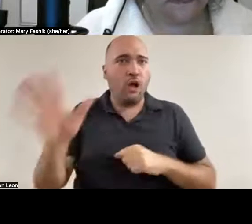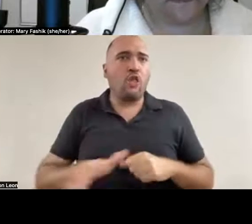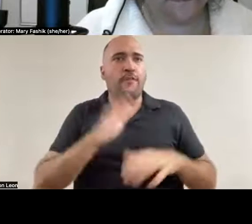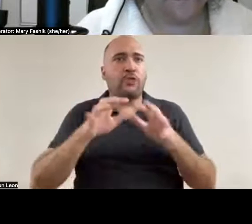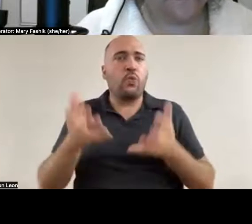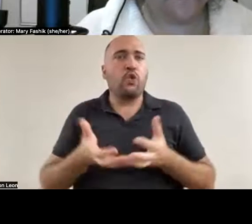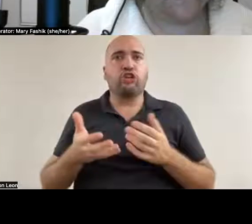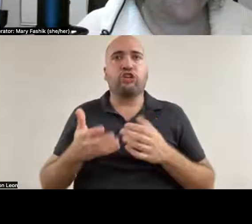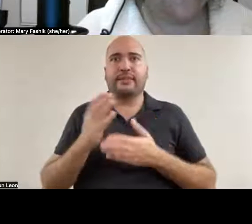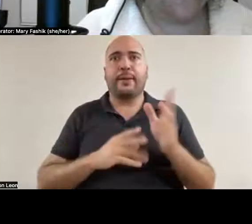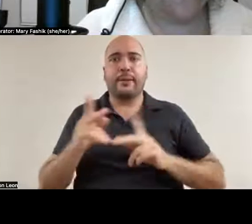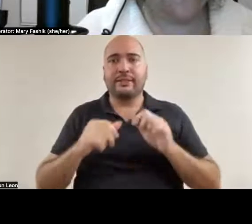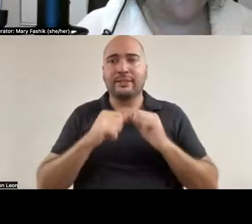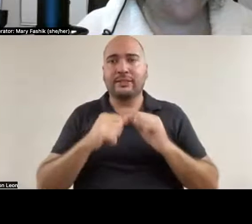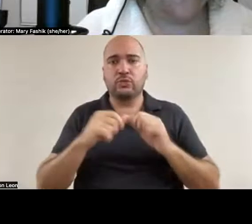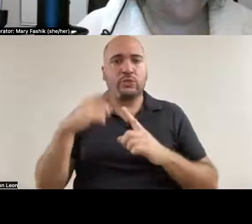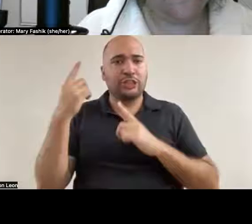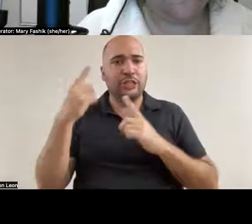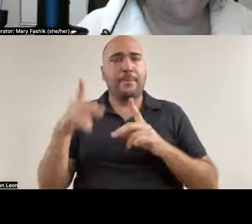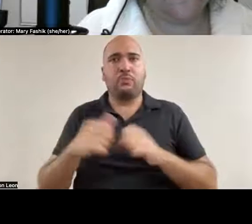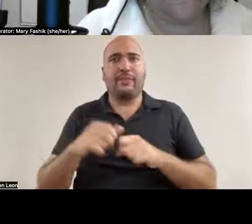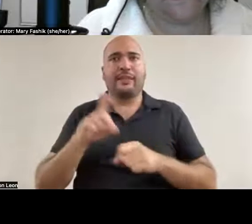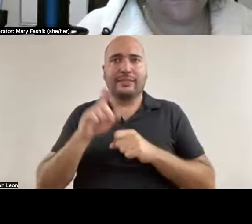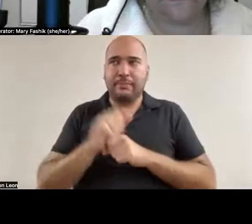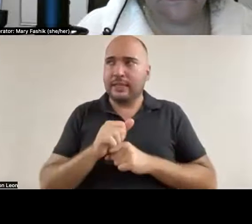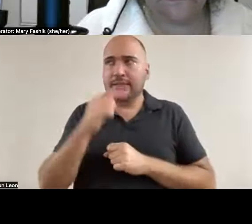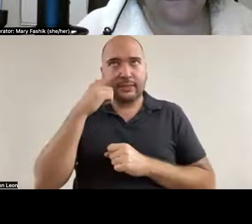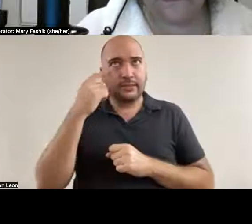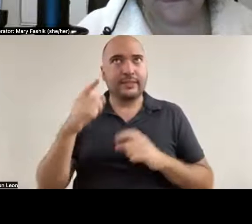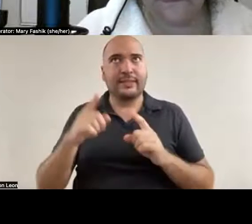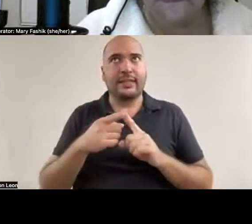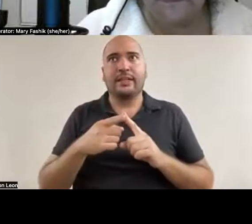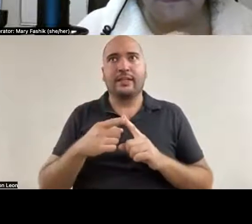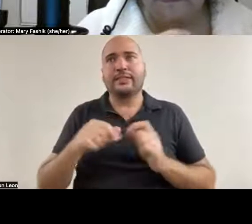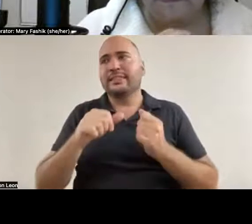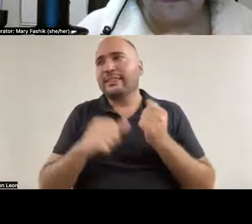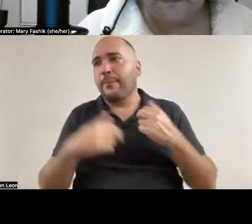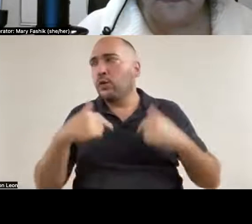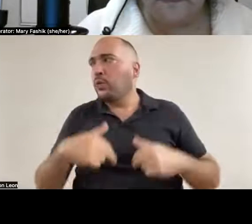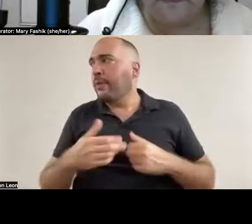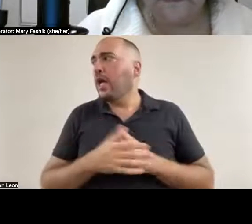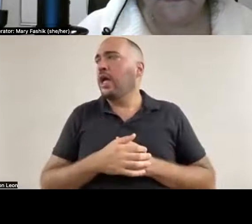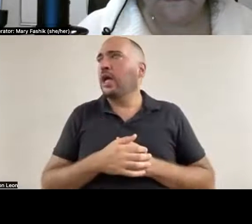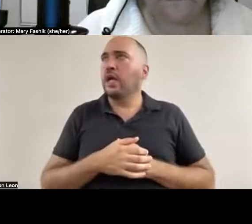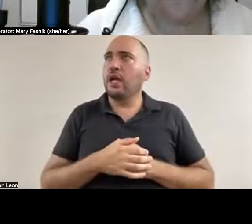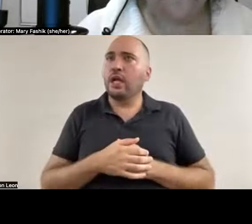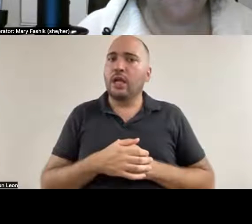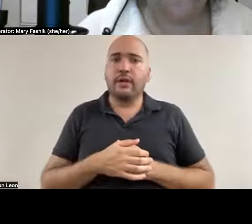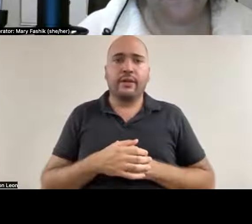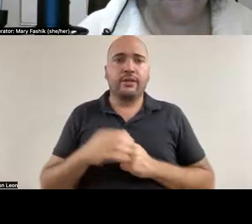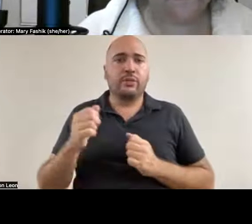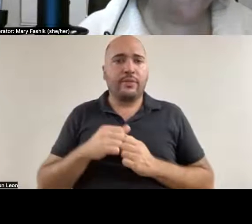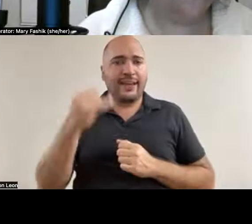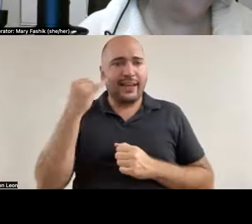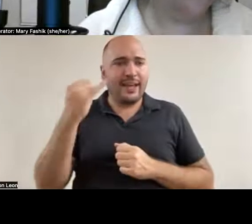some people continue to consider people with disabilities as subhuman with ideas